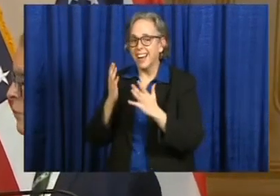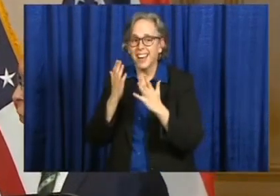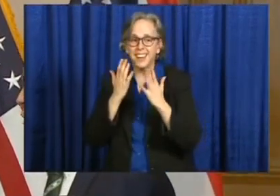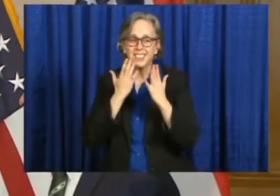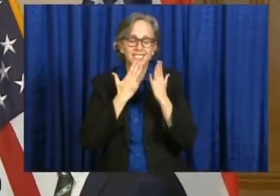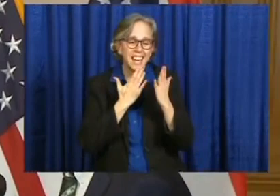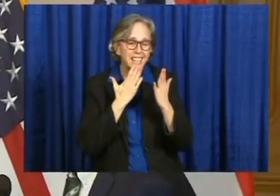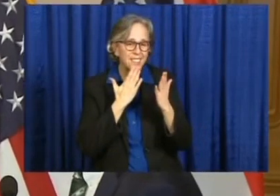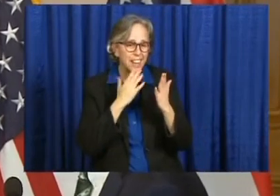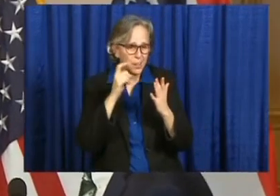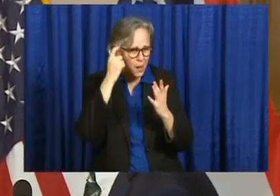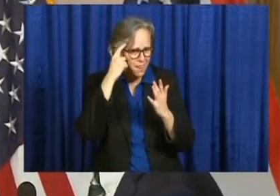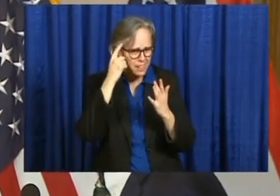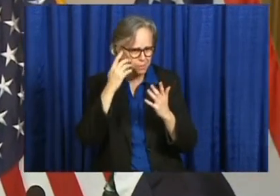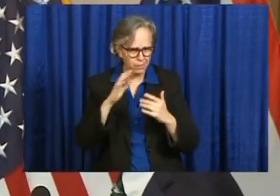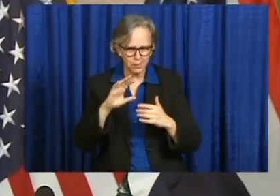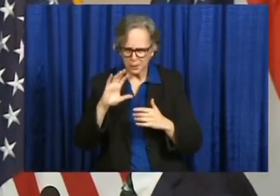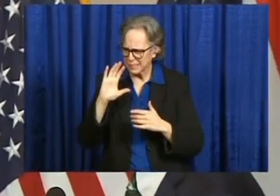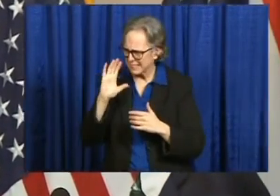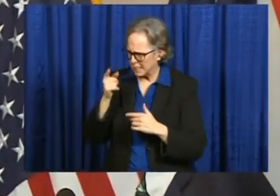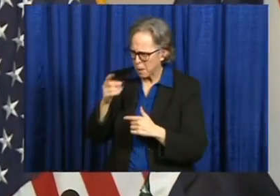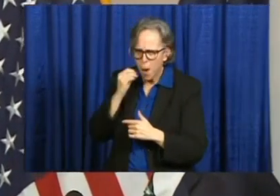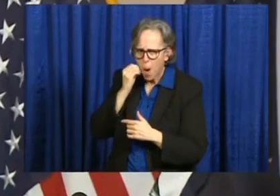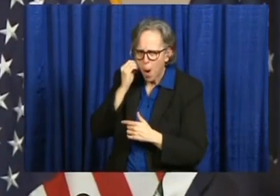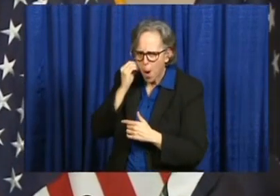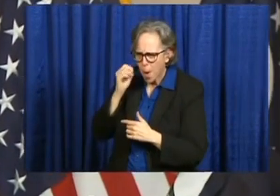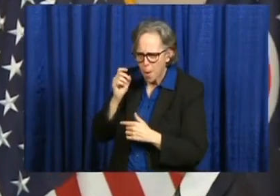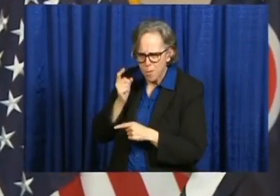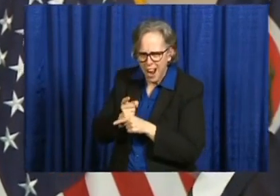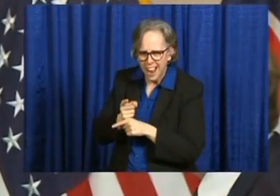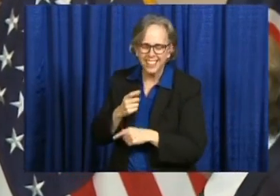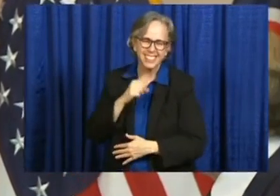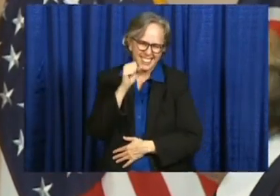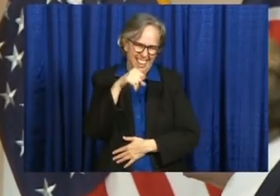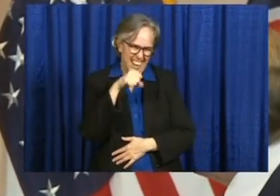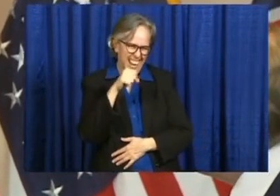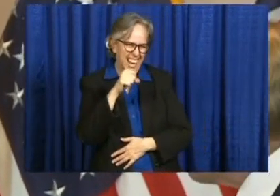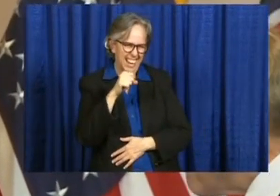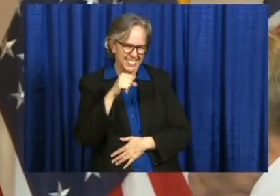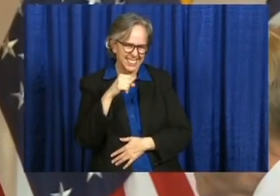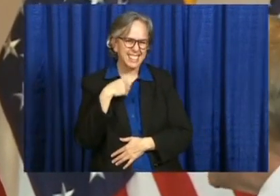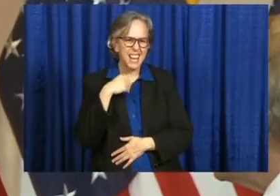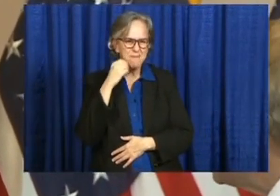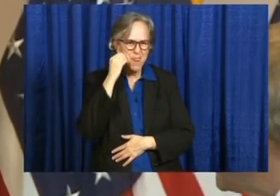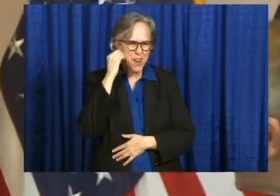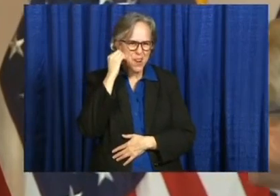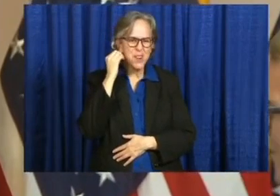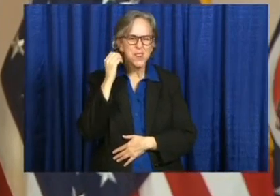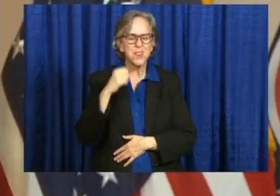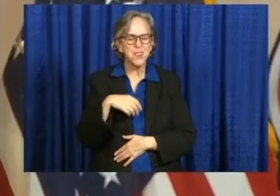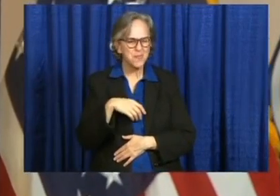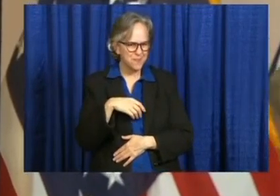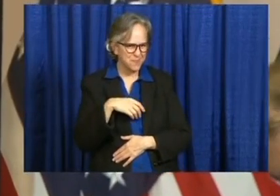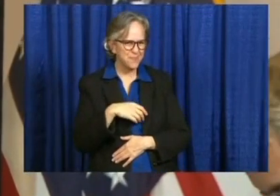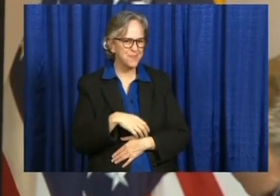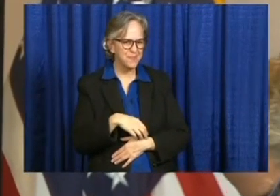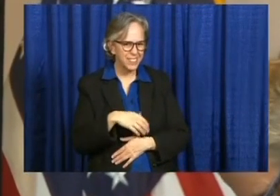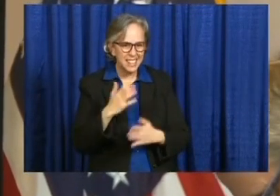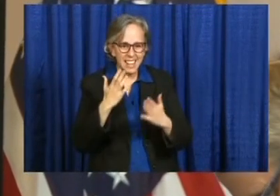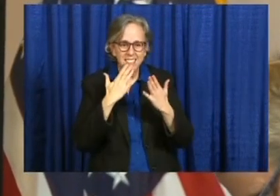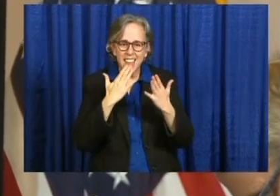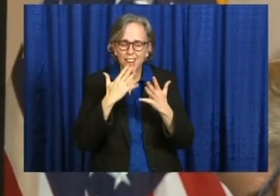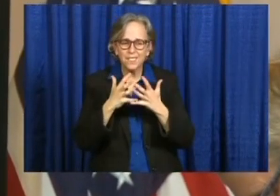look like you're in your home. Are you home? I am at home, yes. Thank you very much. It's good to